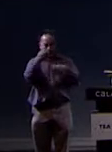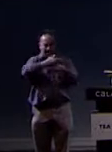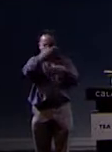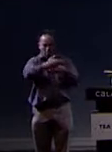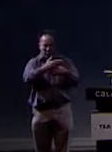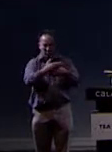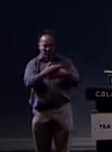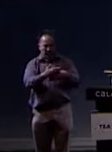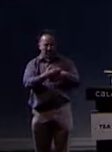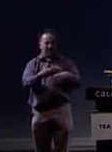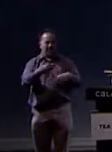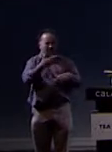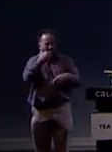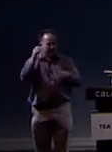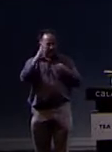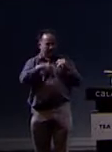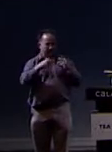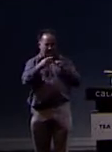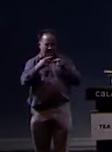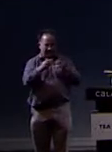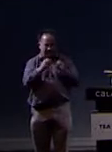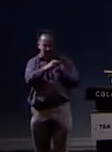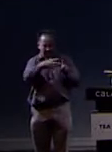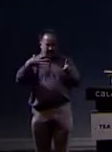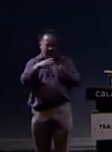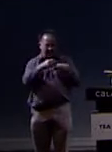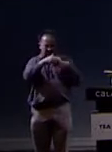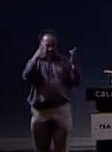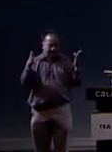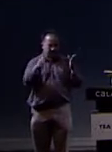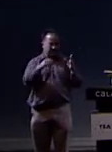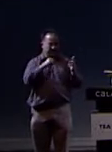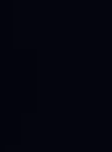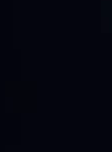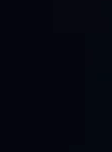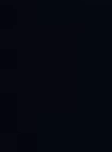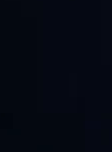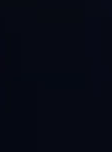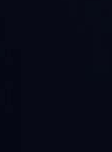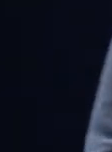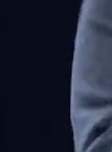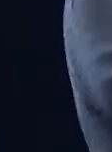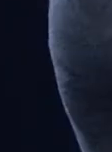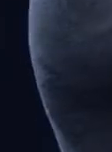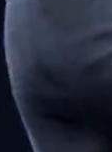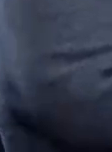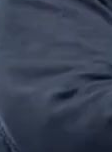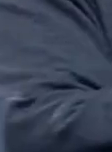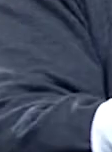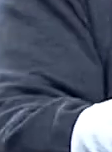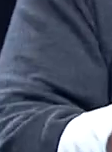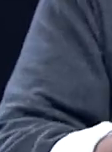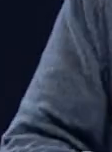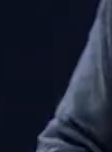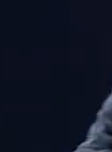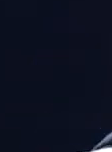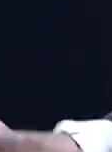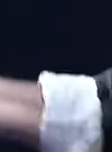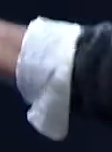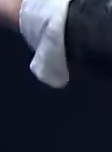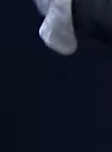opposed to a place to amplify space, as opposed to draw new content into space. The Fresnel window is based on the idea of the Fresnel